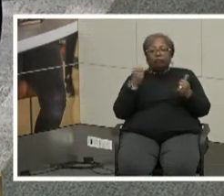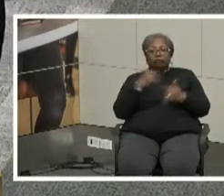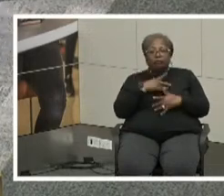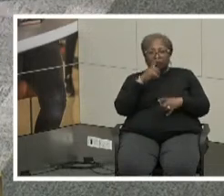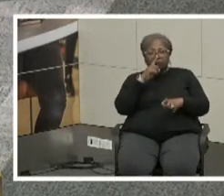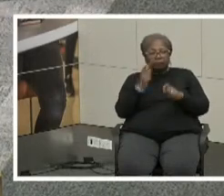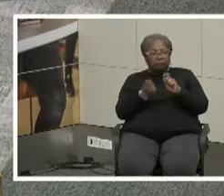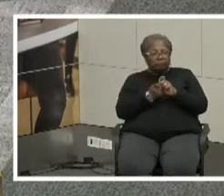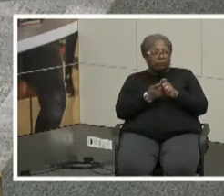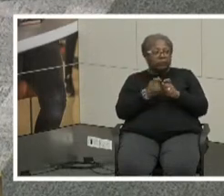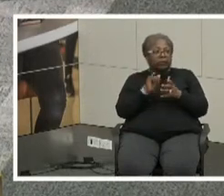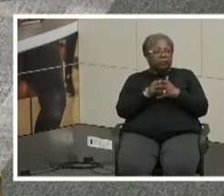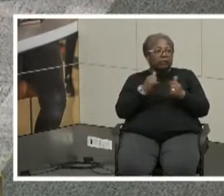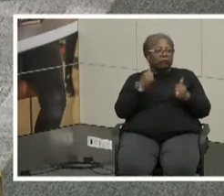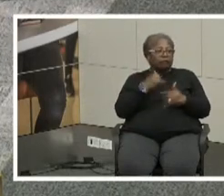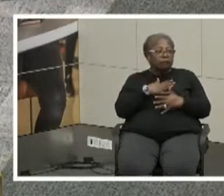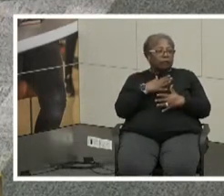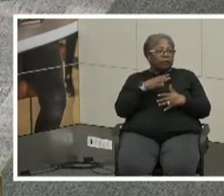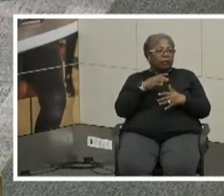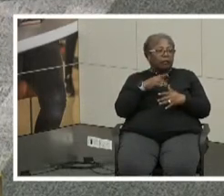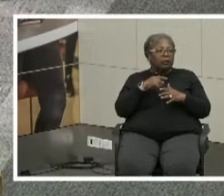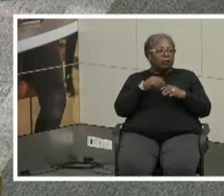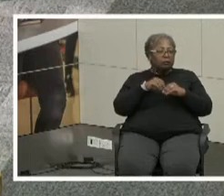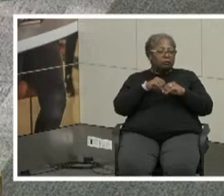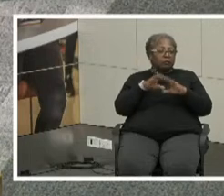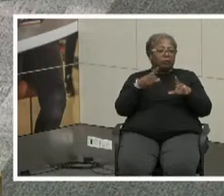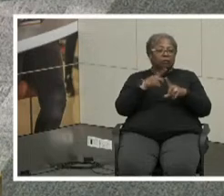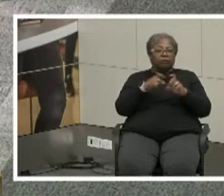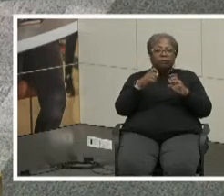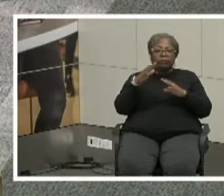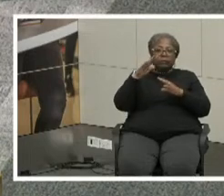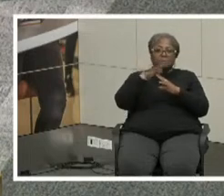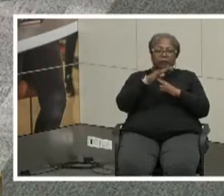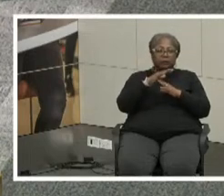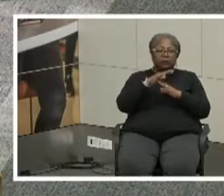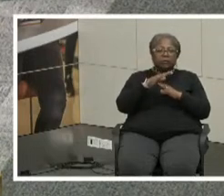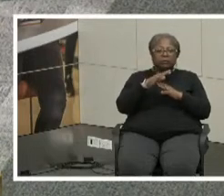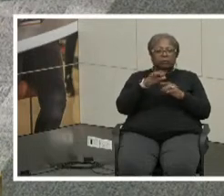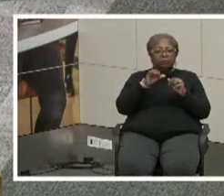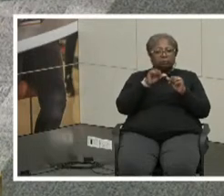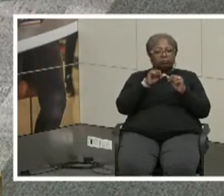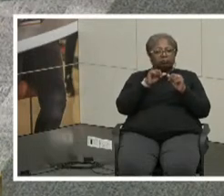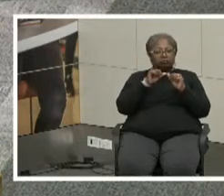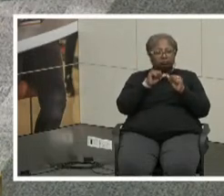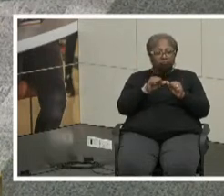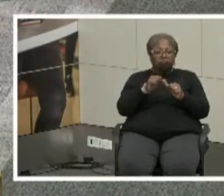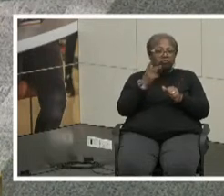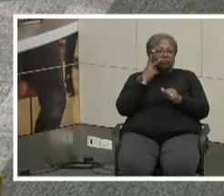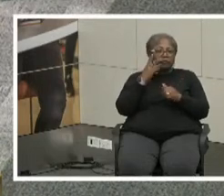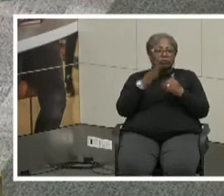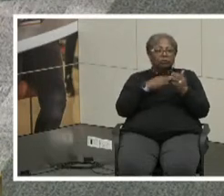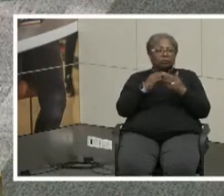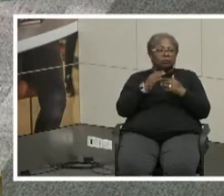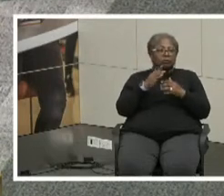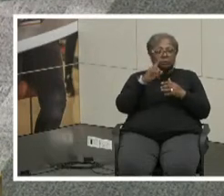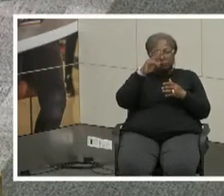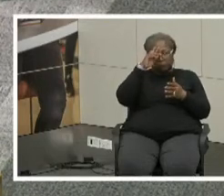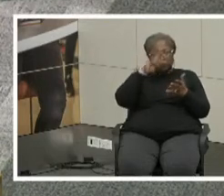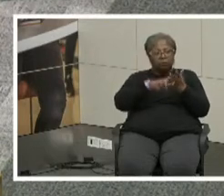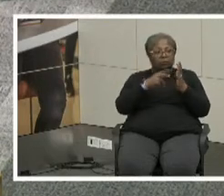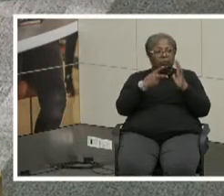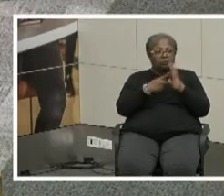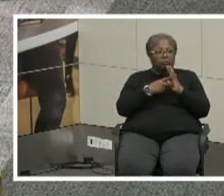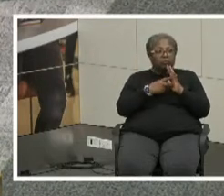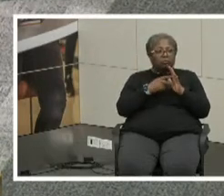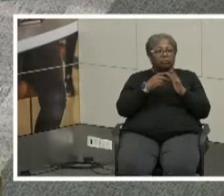retaliation this fear is spread and disseminated directly from the top it remains to be seen whether this is your intent or simply a byproduct of